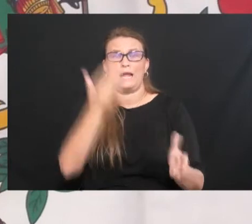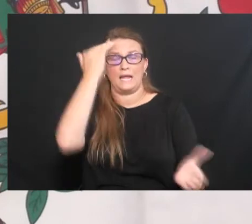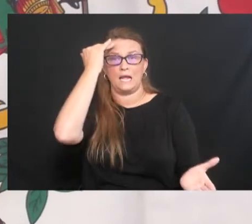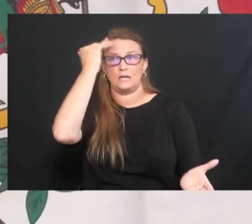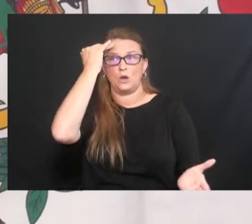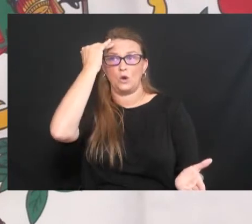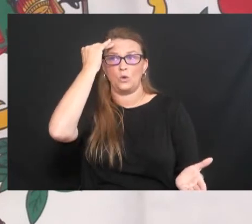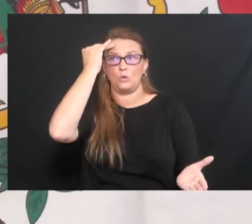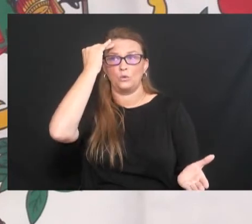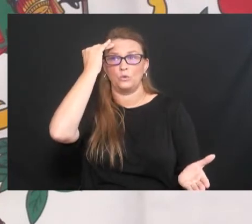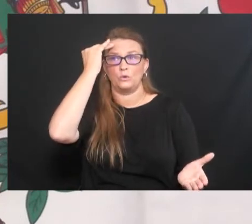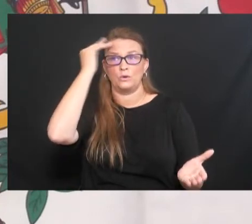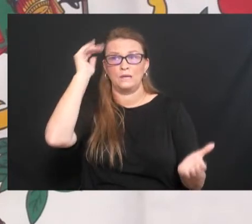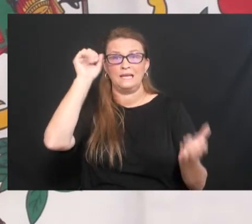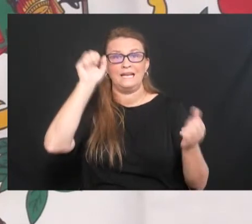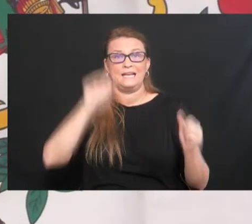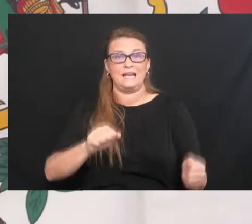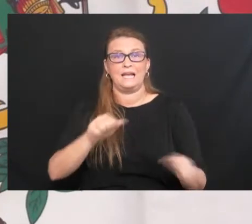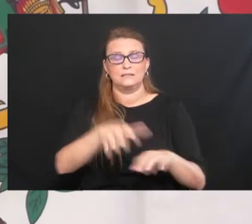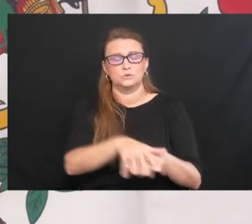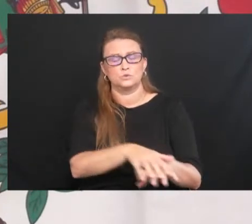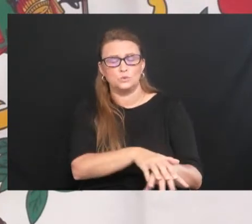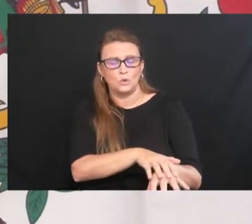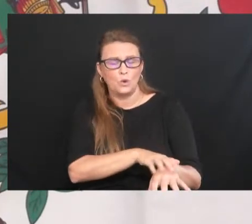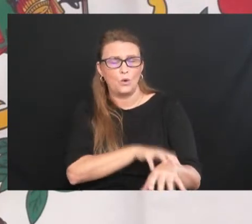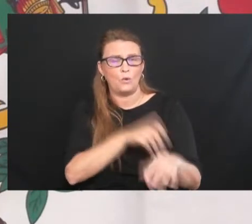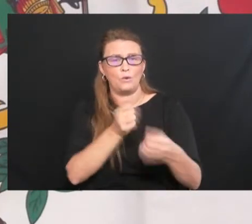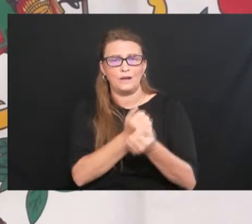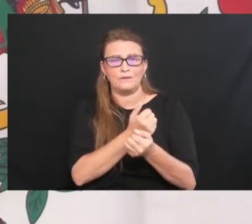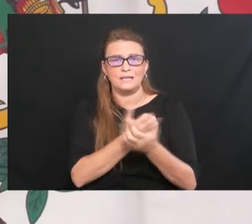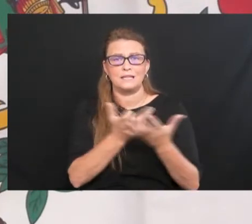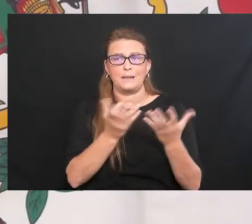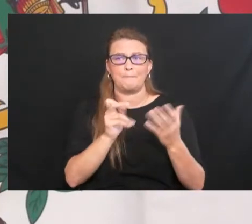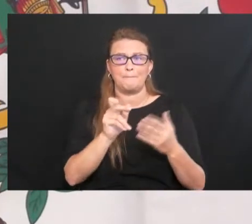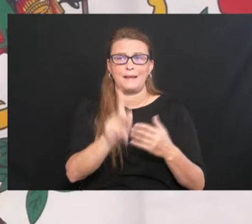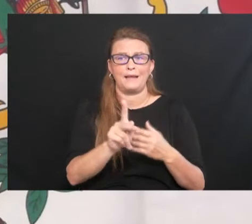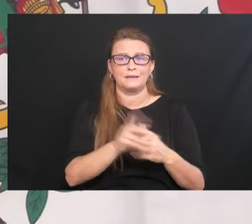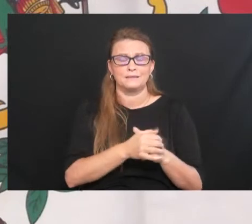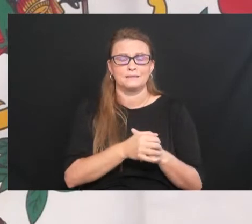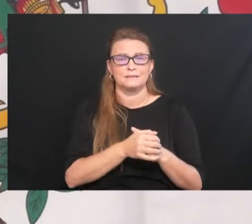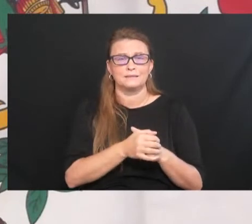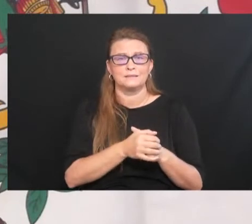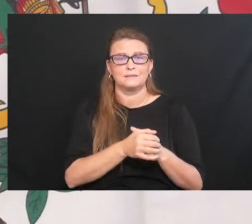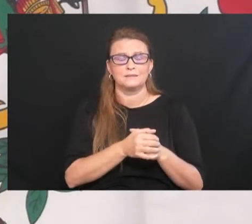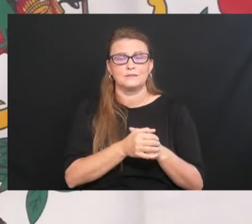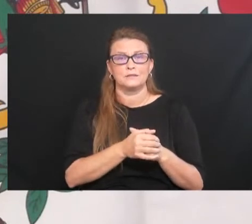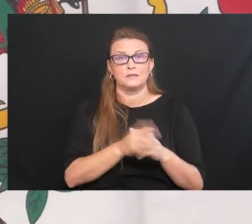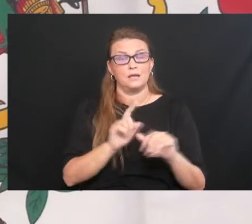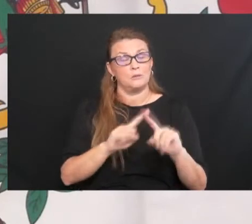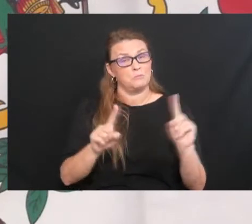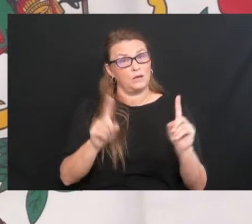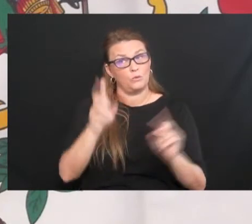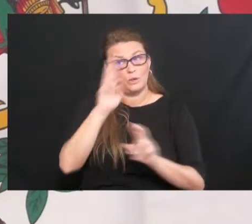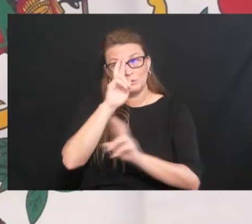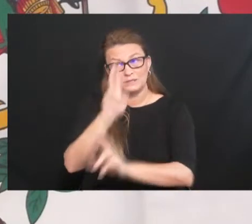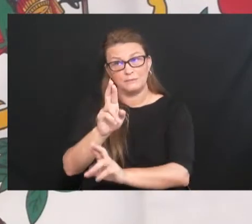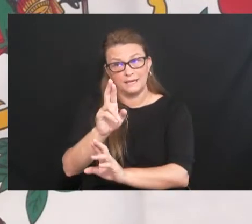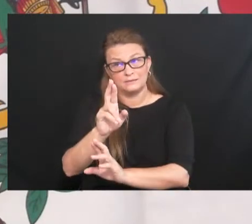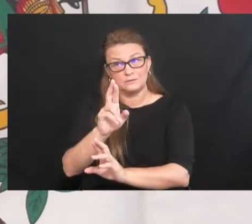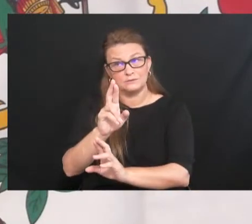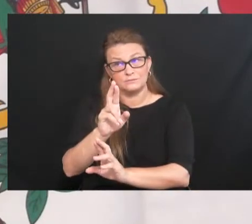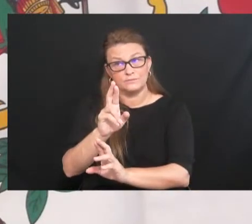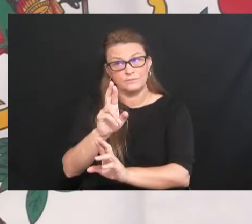know that can absolutely slow this down. But with all that, we respect, don't we? But more